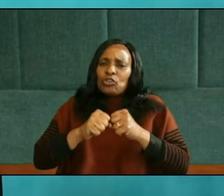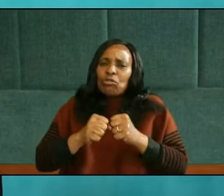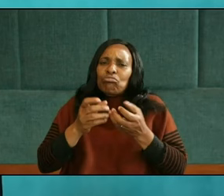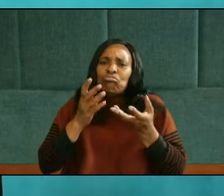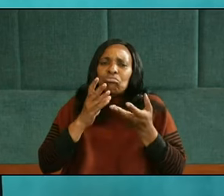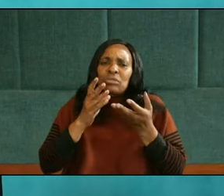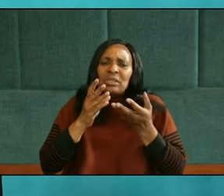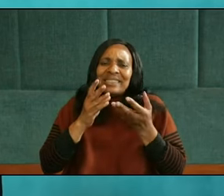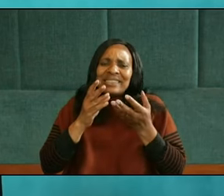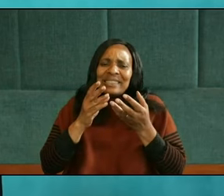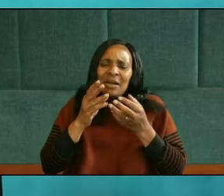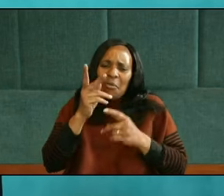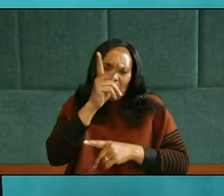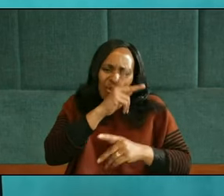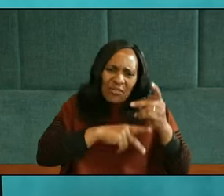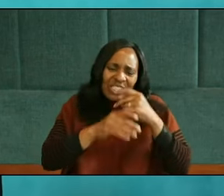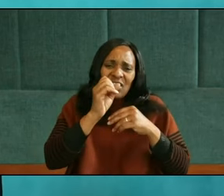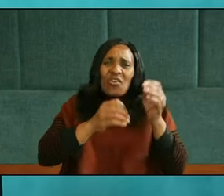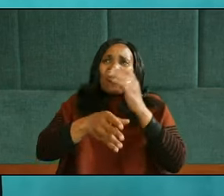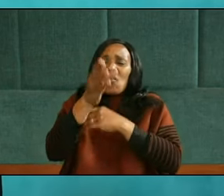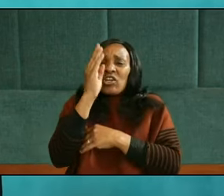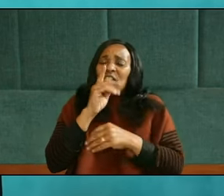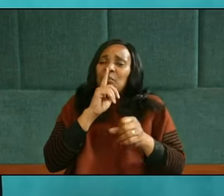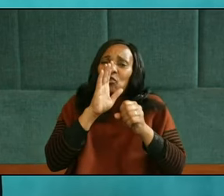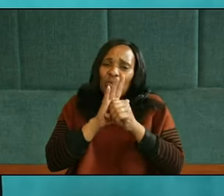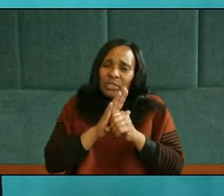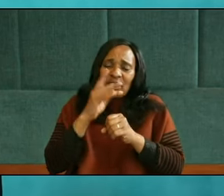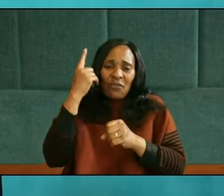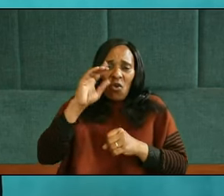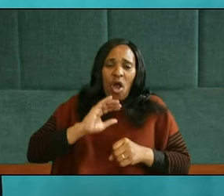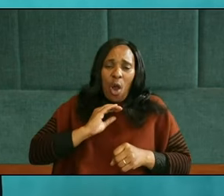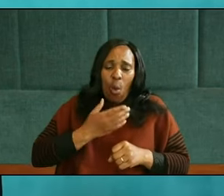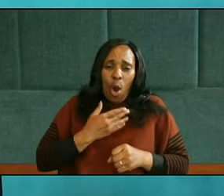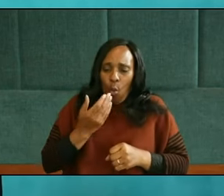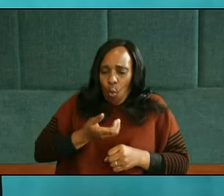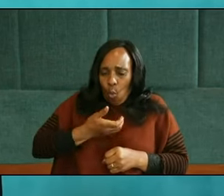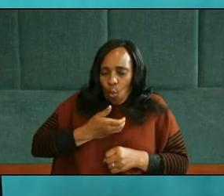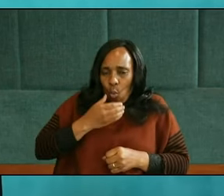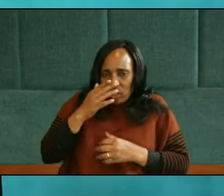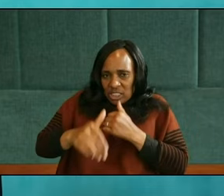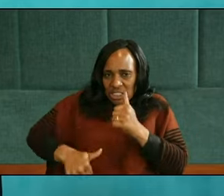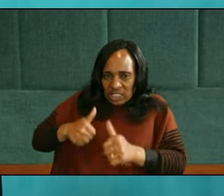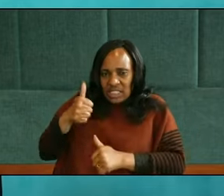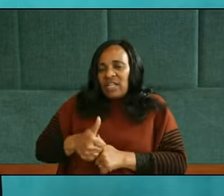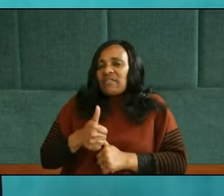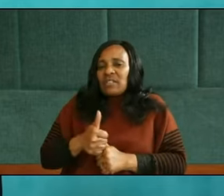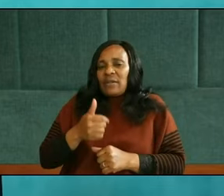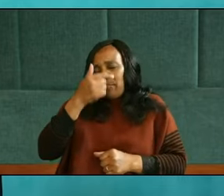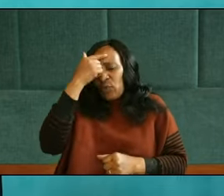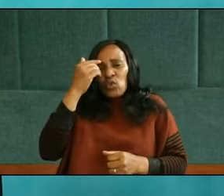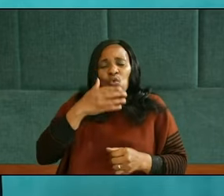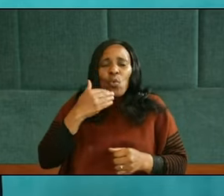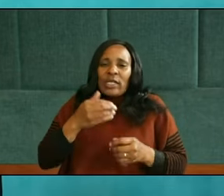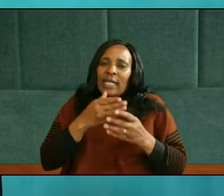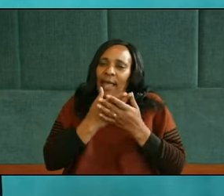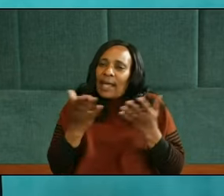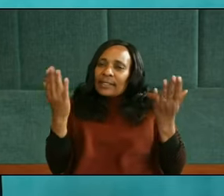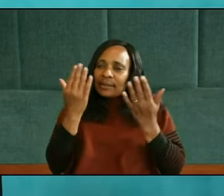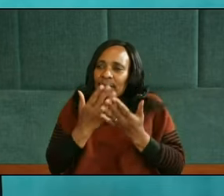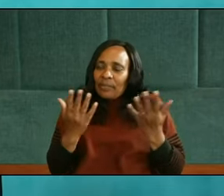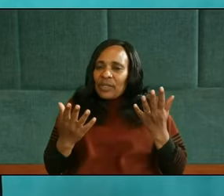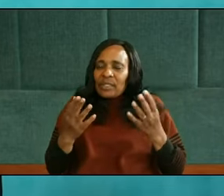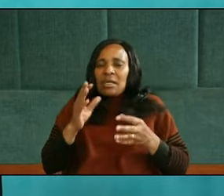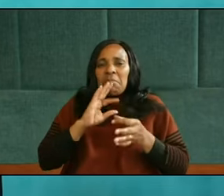interpreting prophecy or God's promises for our own selfish desires. Because we want a breakthrough in something, we